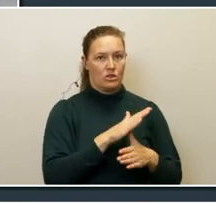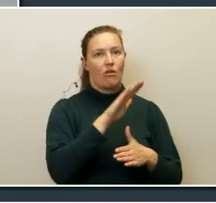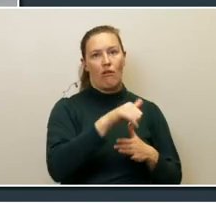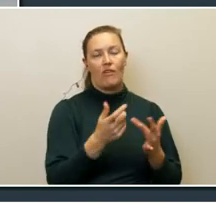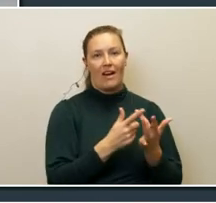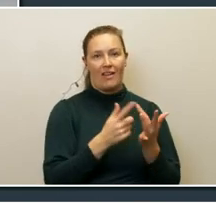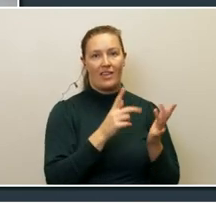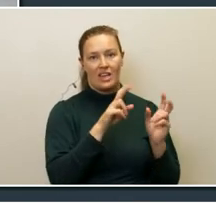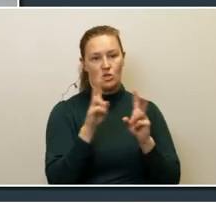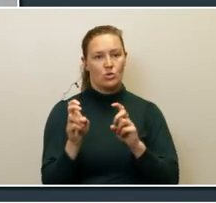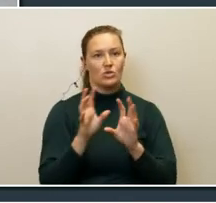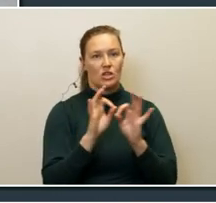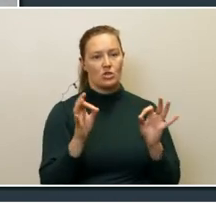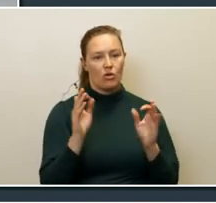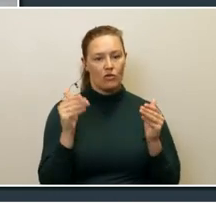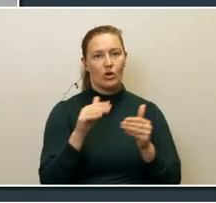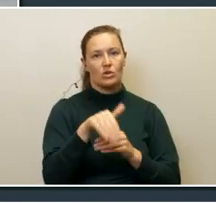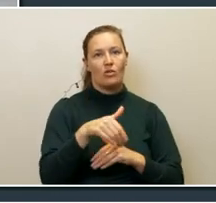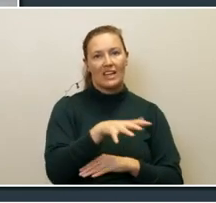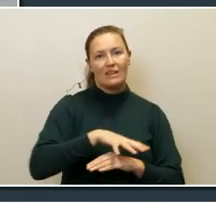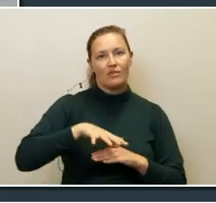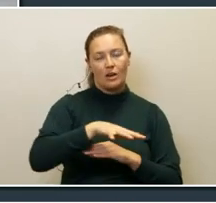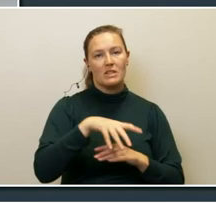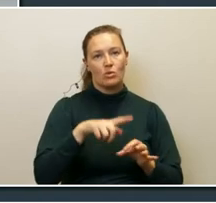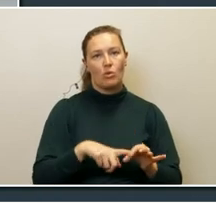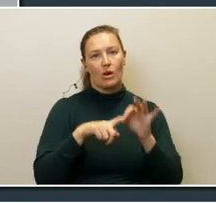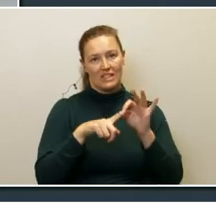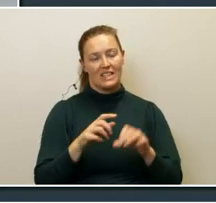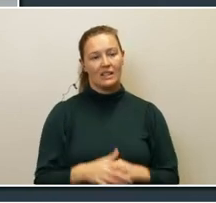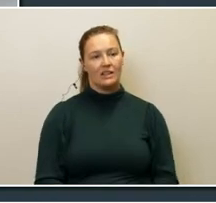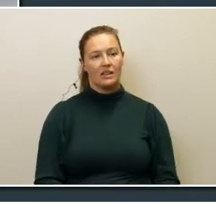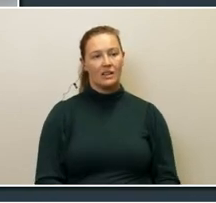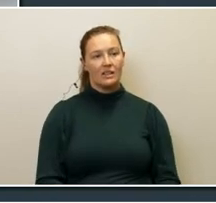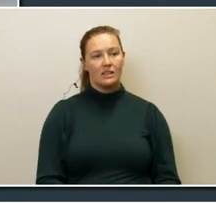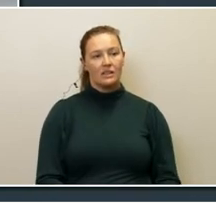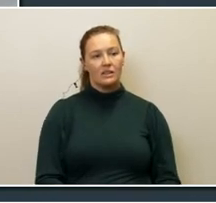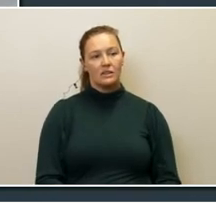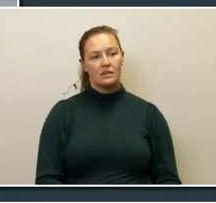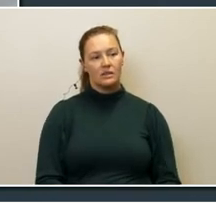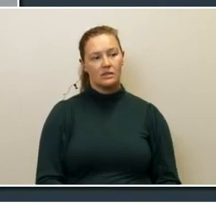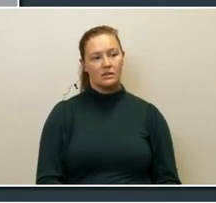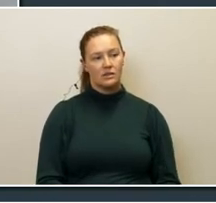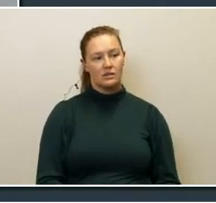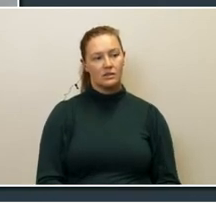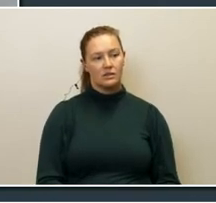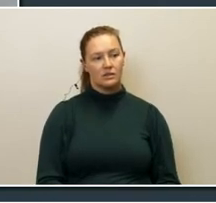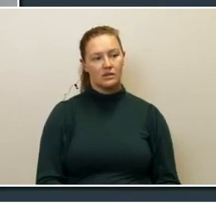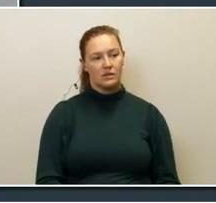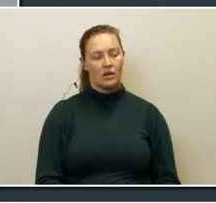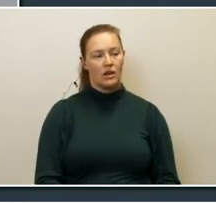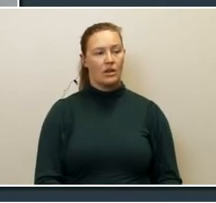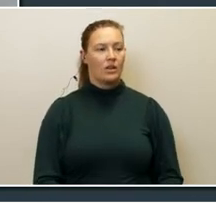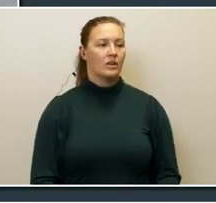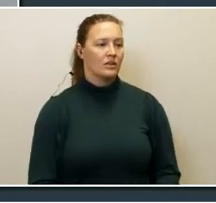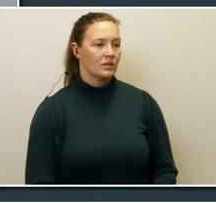over issues that don't address environmental quality. And I certainly wouldn't say over and above taking care of people in